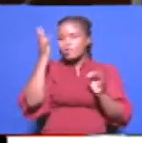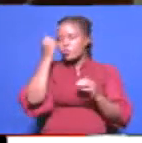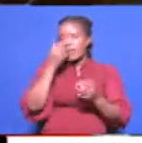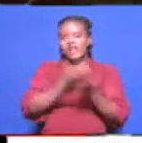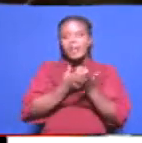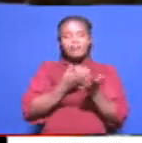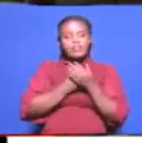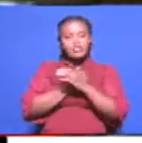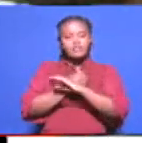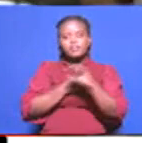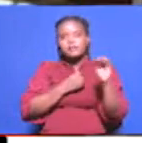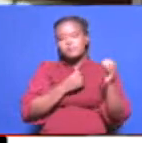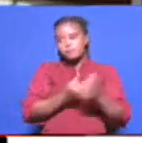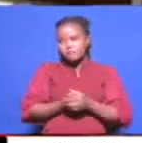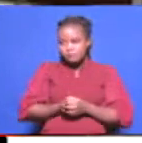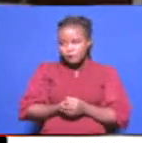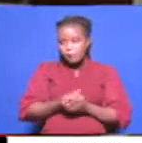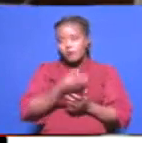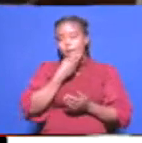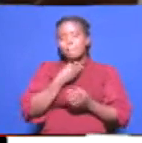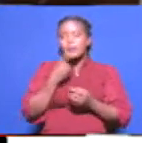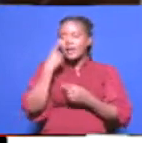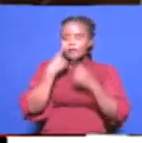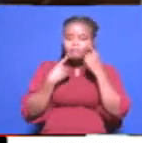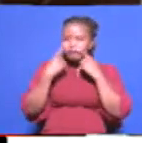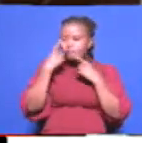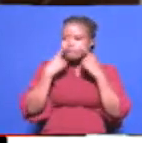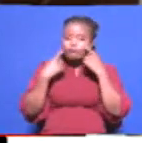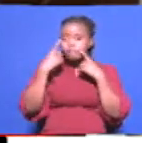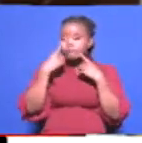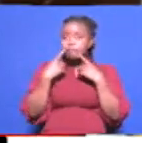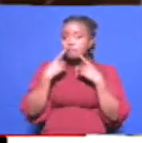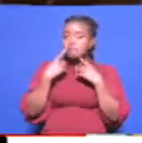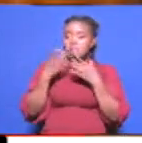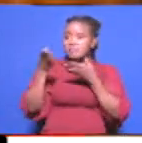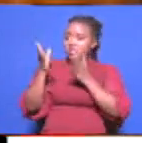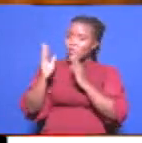With teary eyes, 22-year-old Alvin Chivondo pleads with the court.